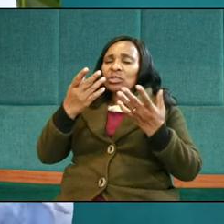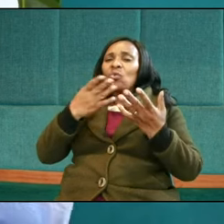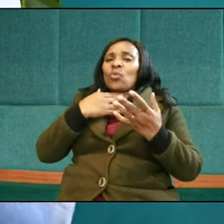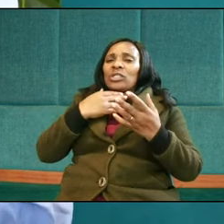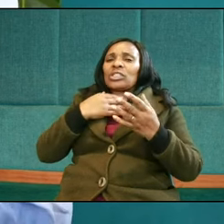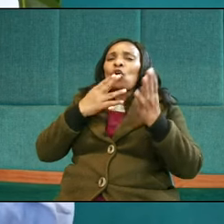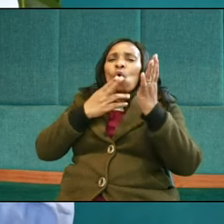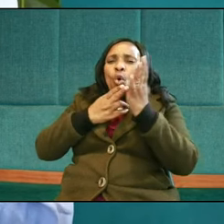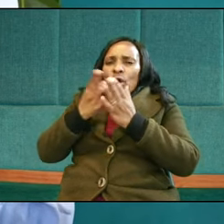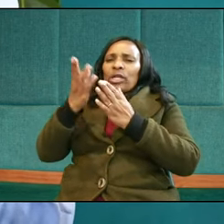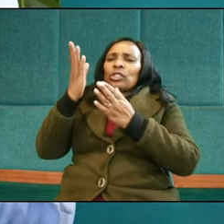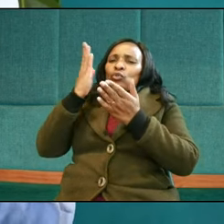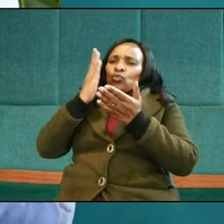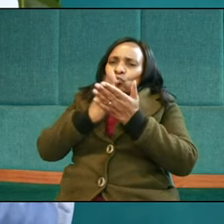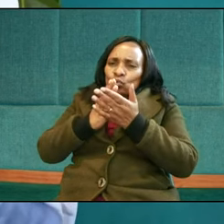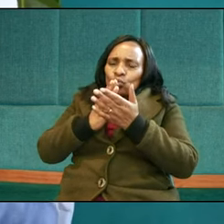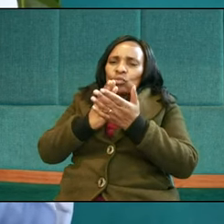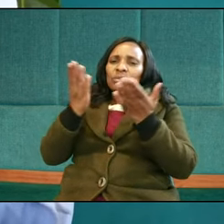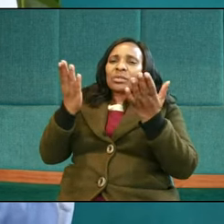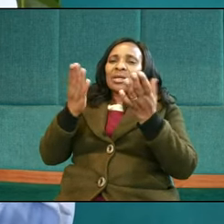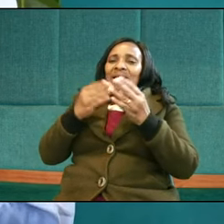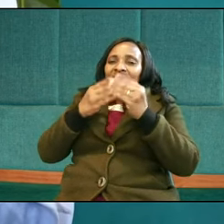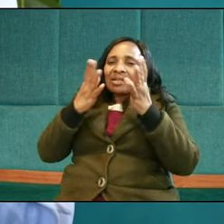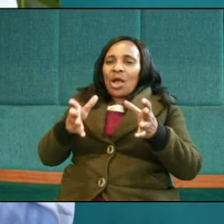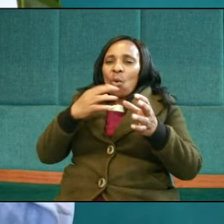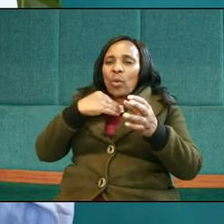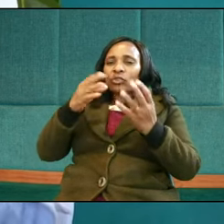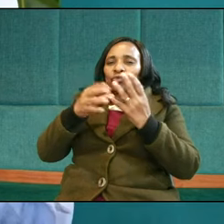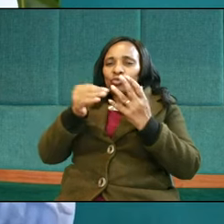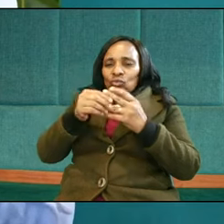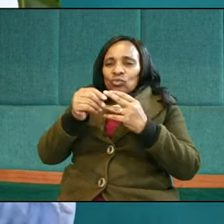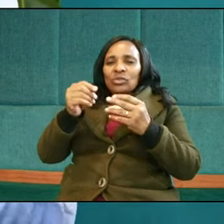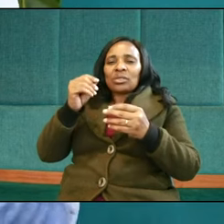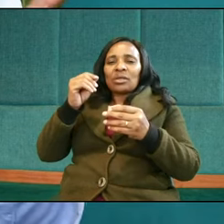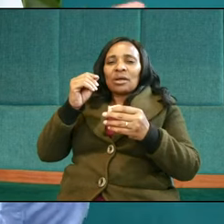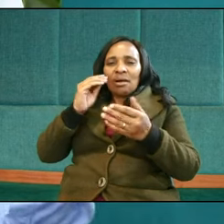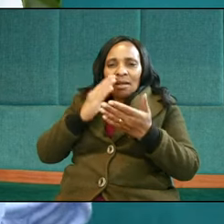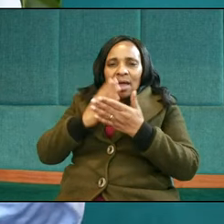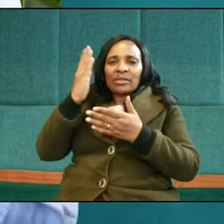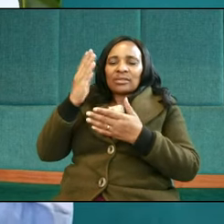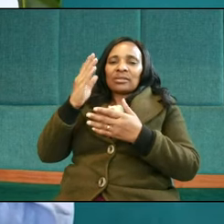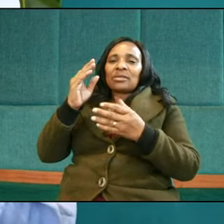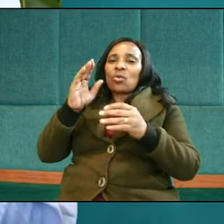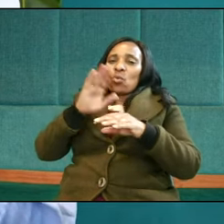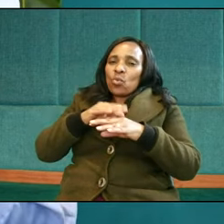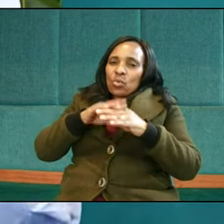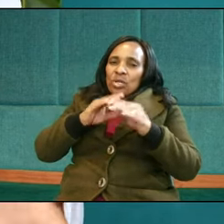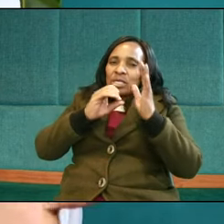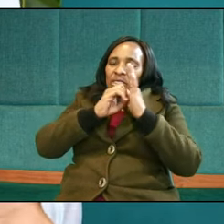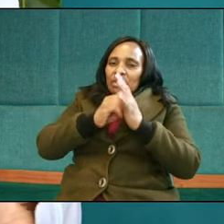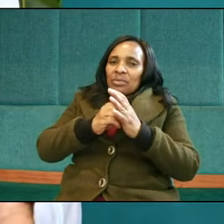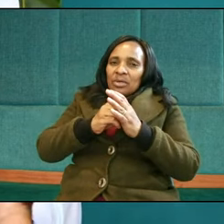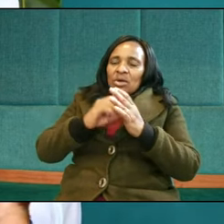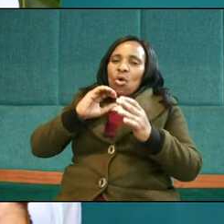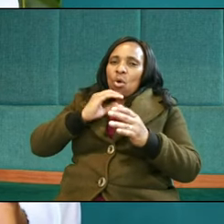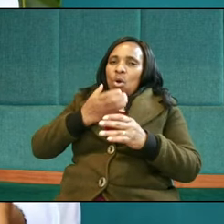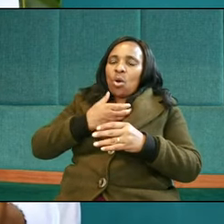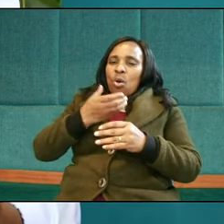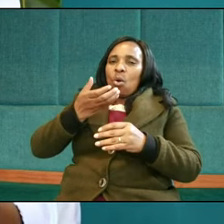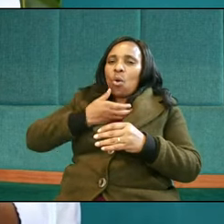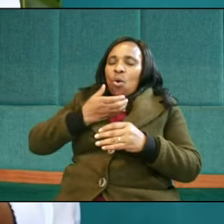to be honest. If you're a true leader who wants to choose right, you will not be liked. And I'll give you a very good example, like in our own